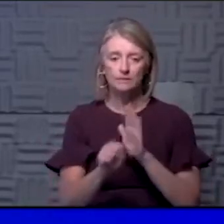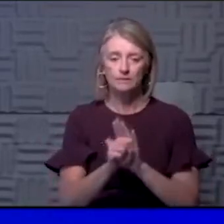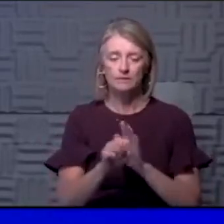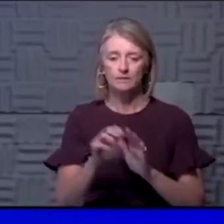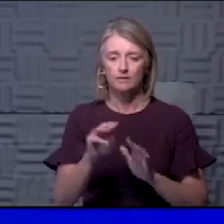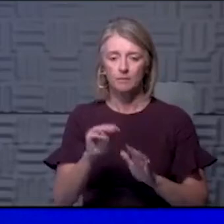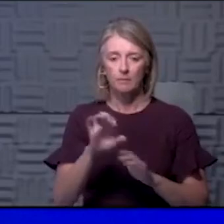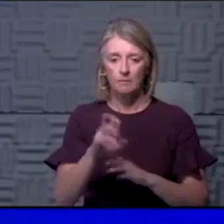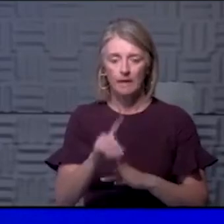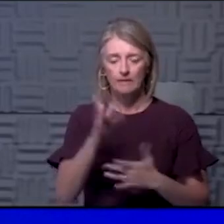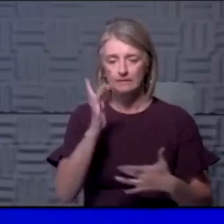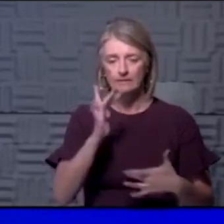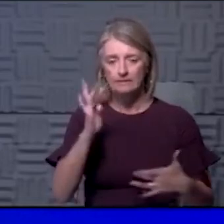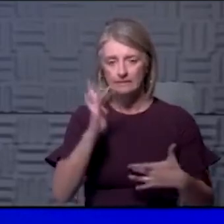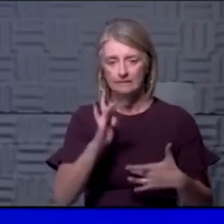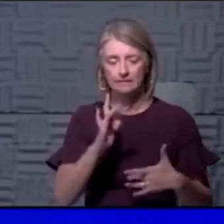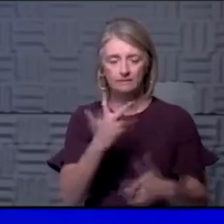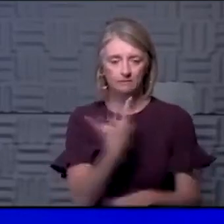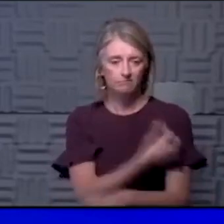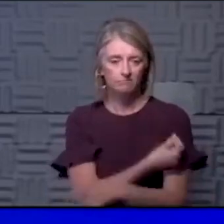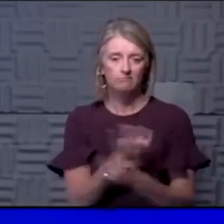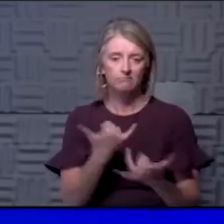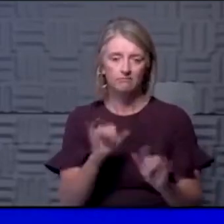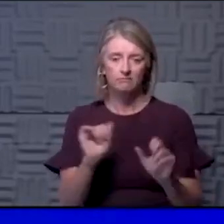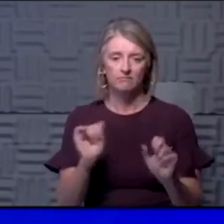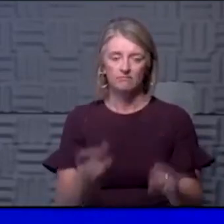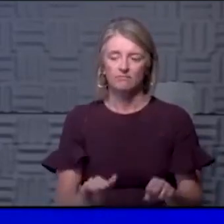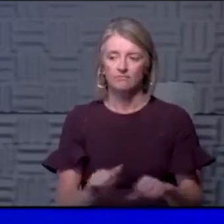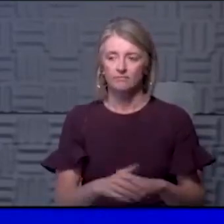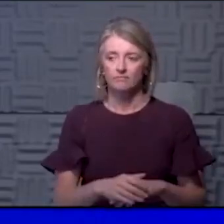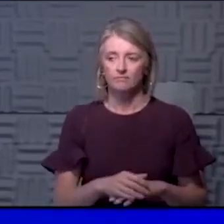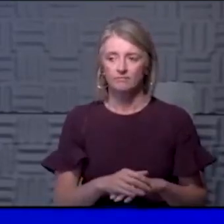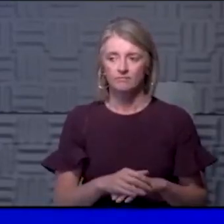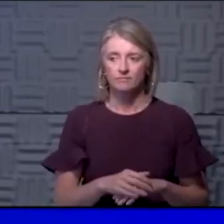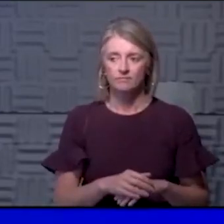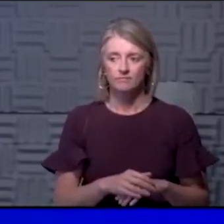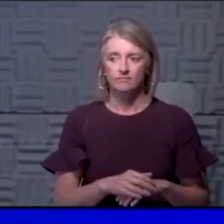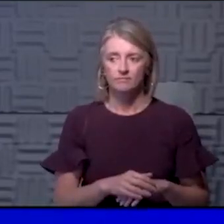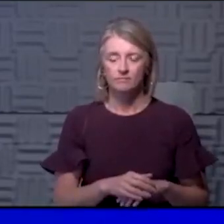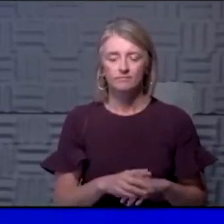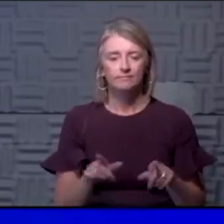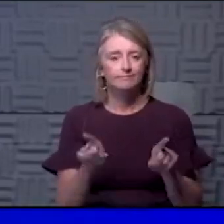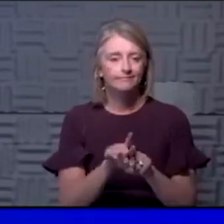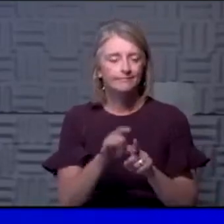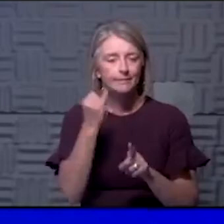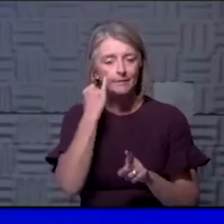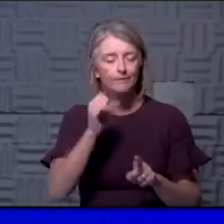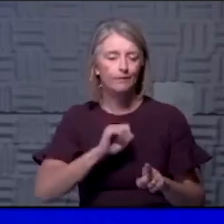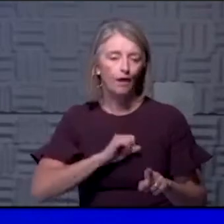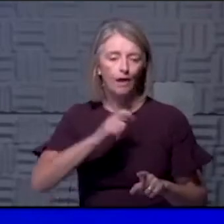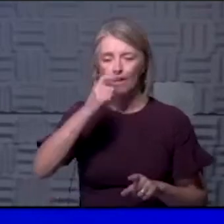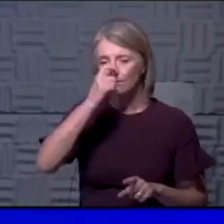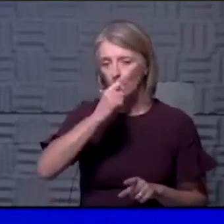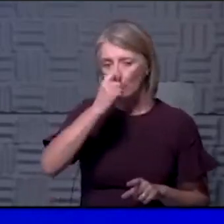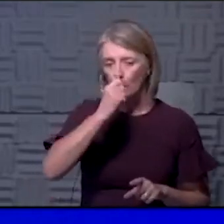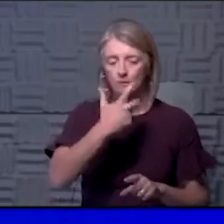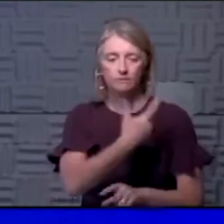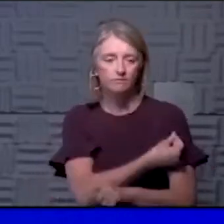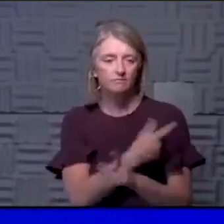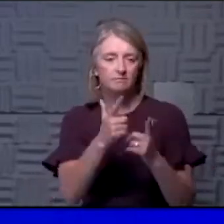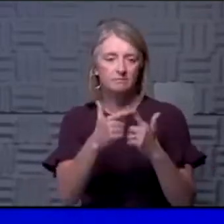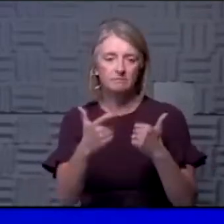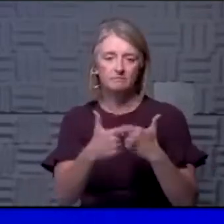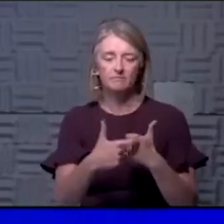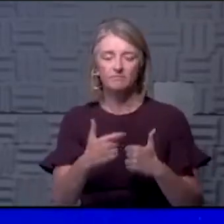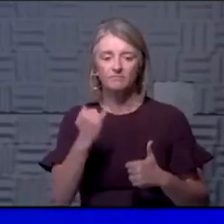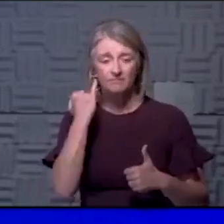It's not going to change other than any different than if you were otherwise had a cough or cold and you were going to get influenza vaccine. If